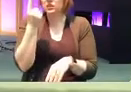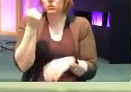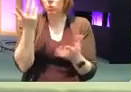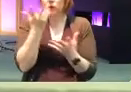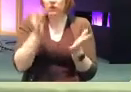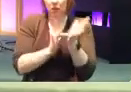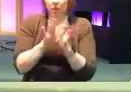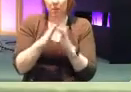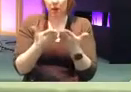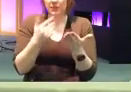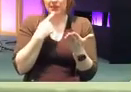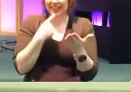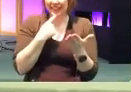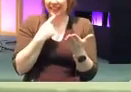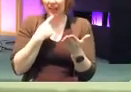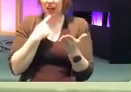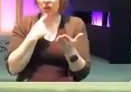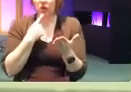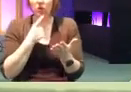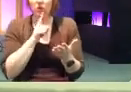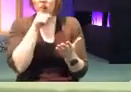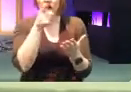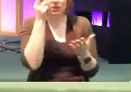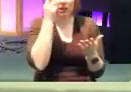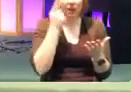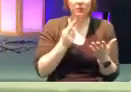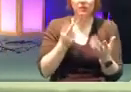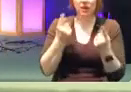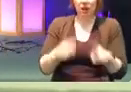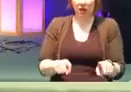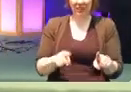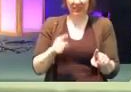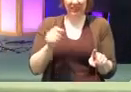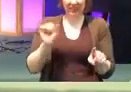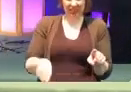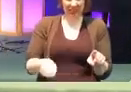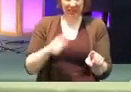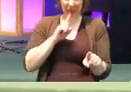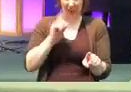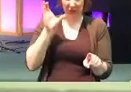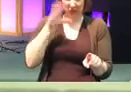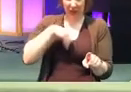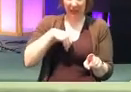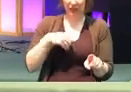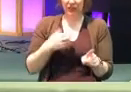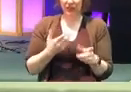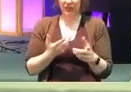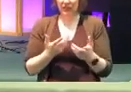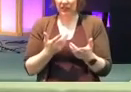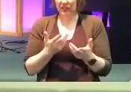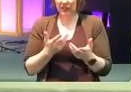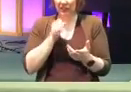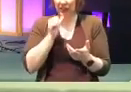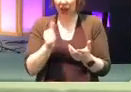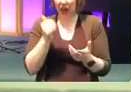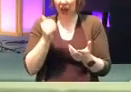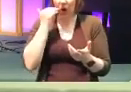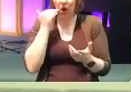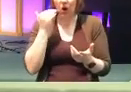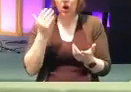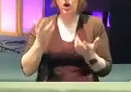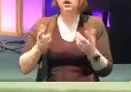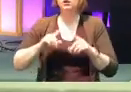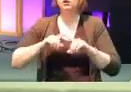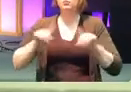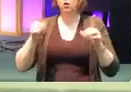what the Bible has to say about that, the reality is that some of it can be a little bit odd. Some of it can be a little bit foreign. But one of the things that we want to do